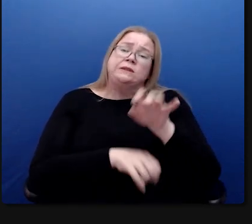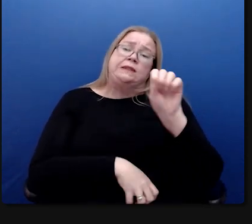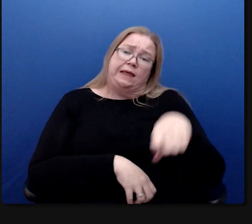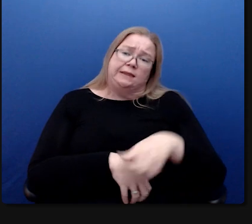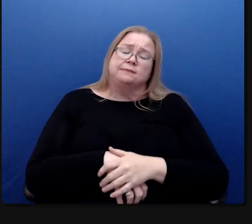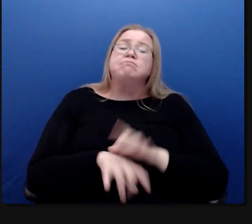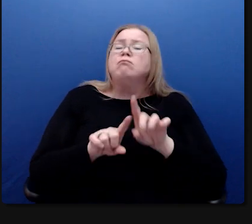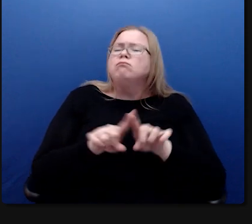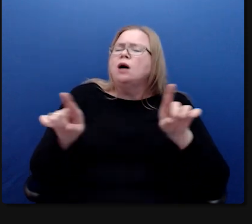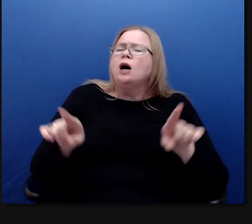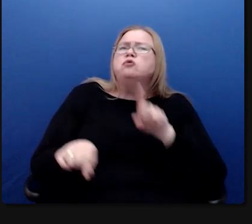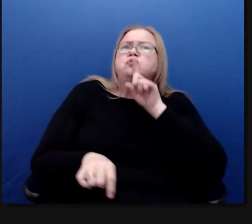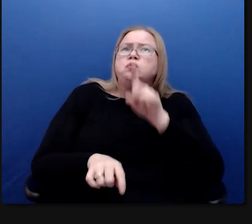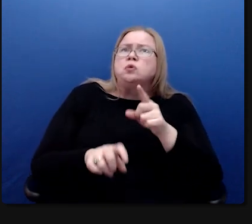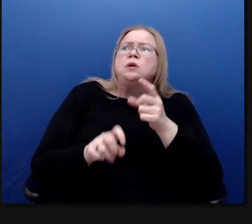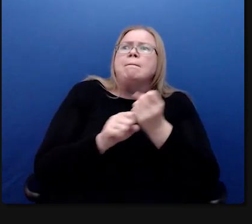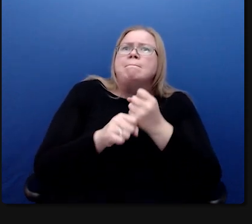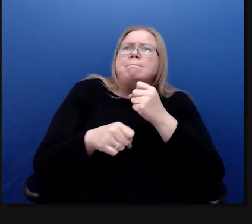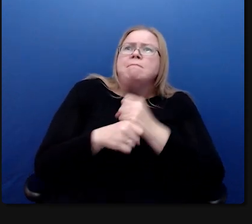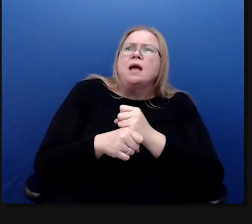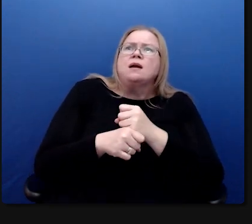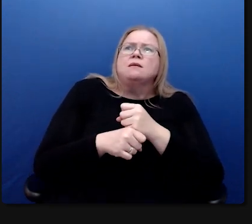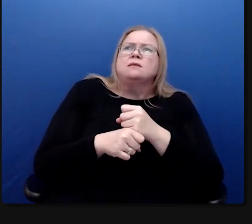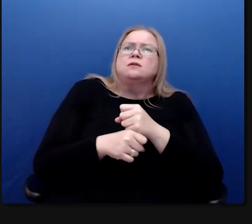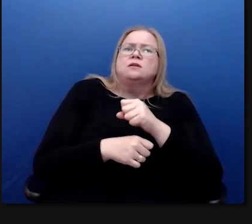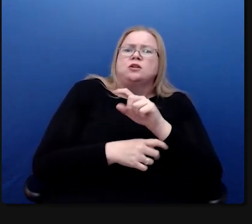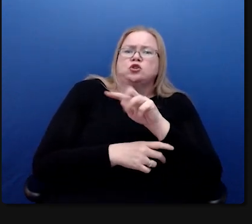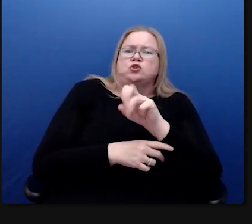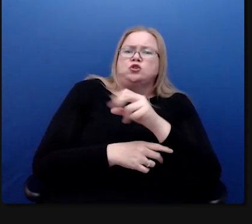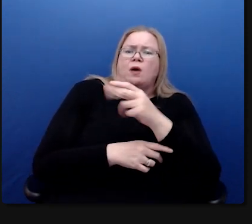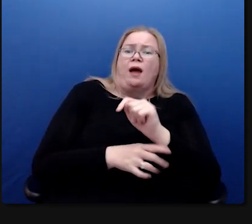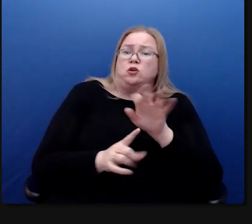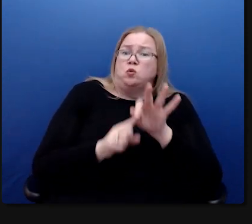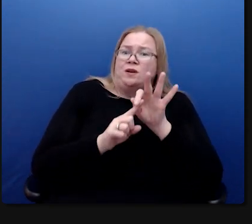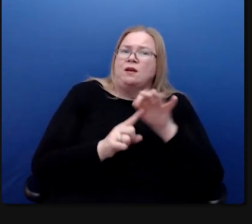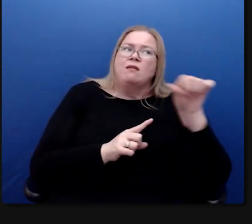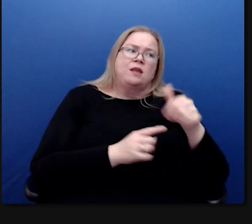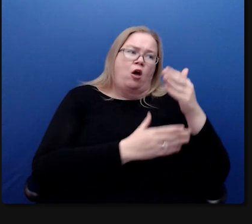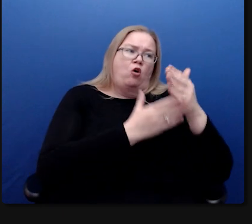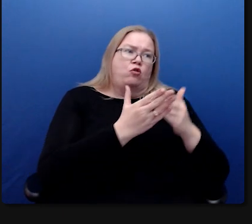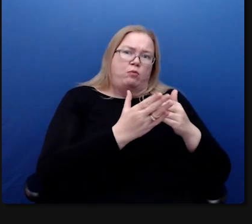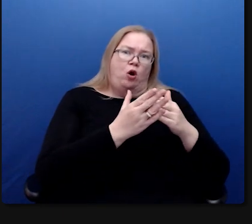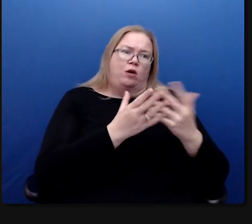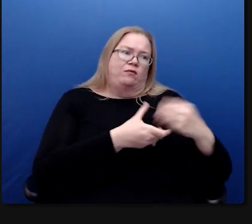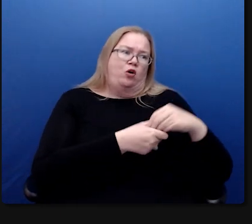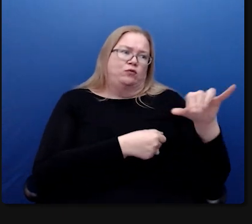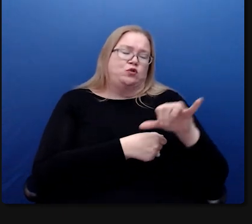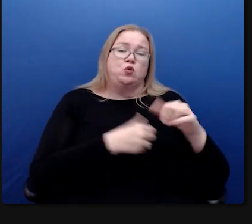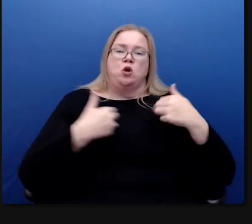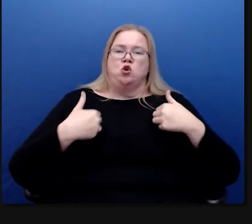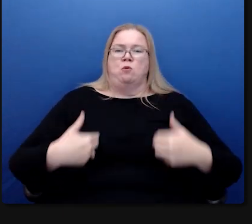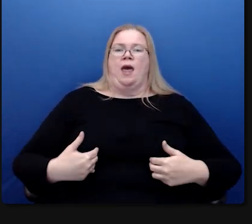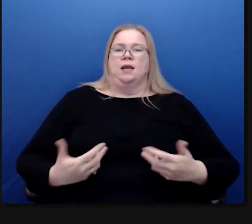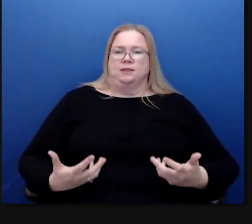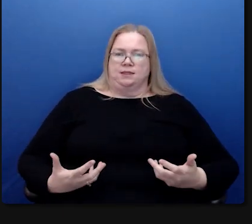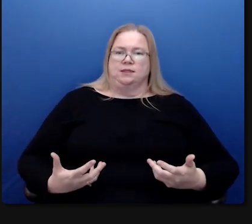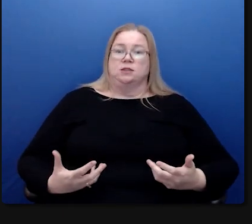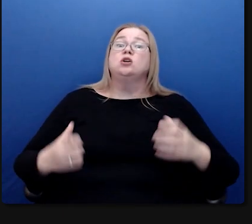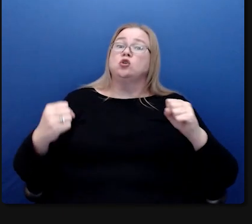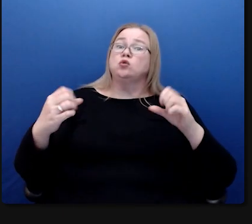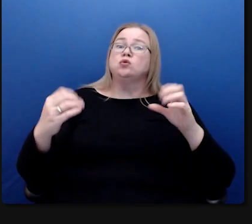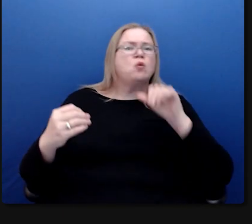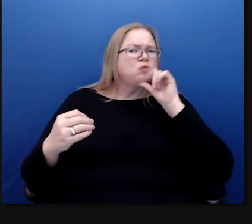this space and what it takes to build healthy, welcoming, inclusive gaming spaces. When we think about the space